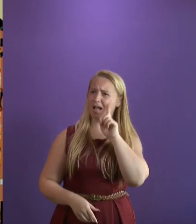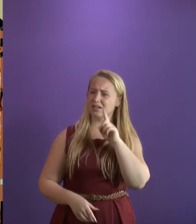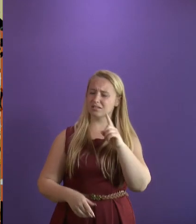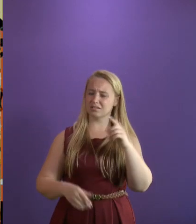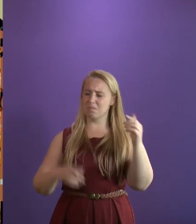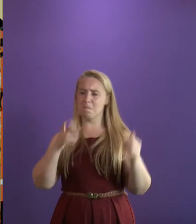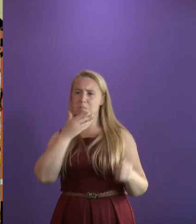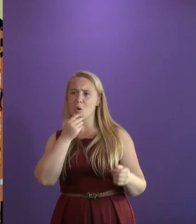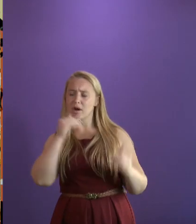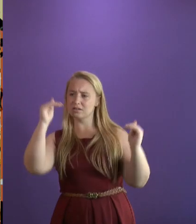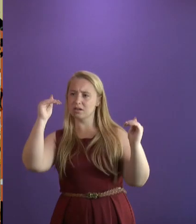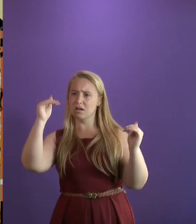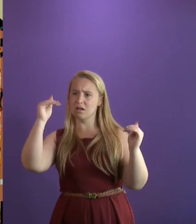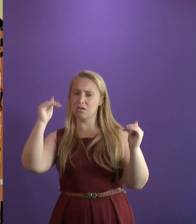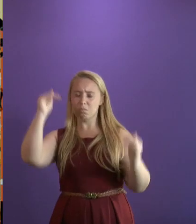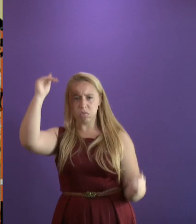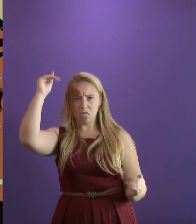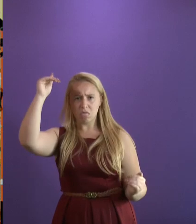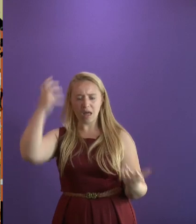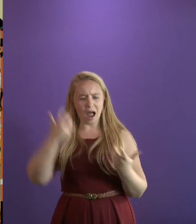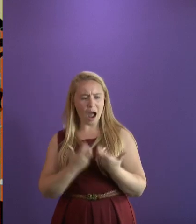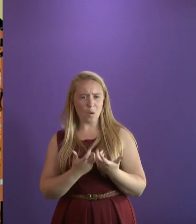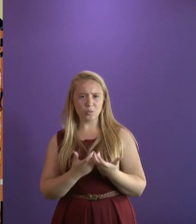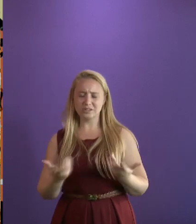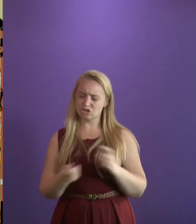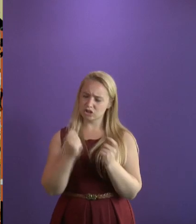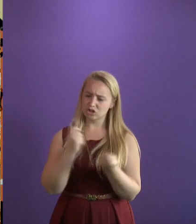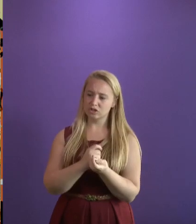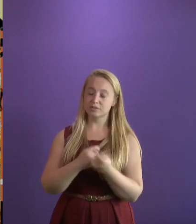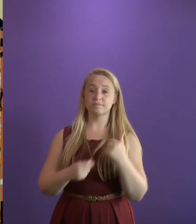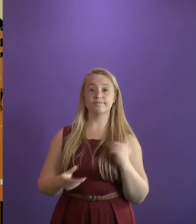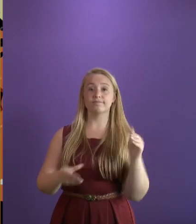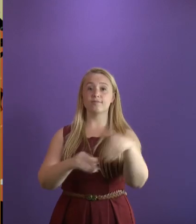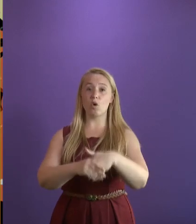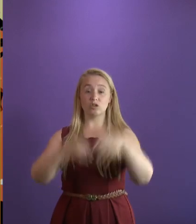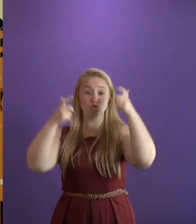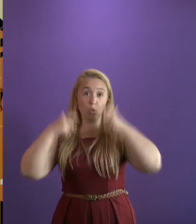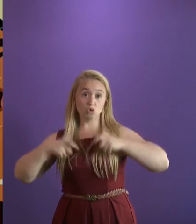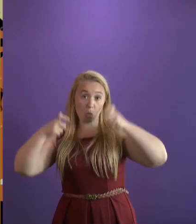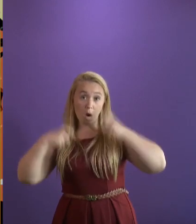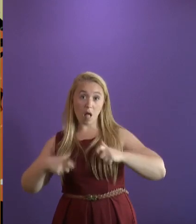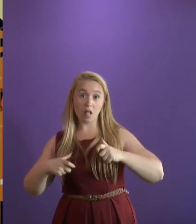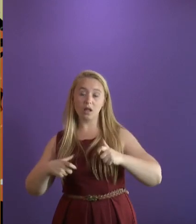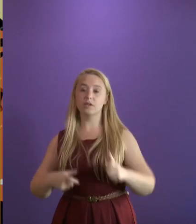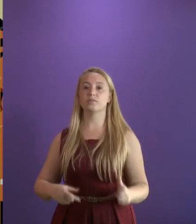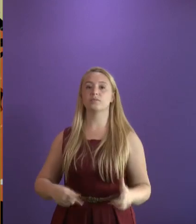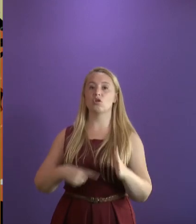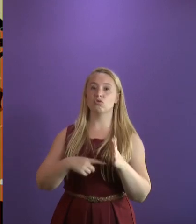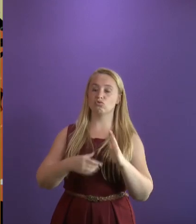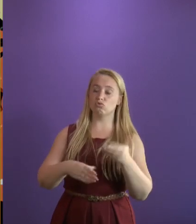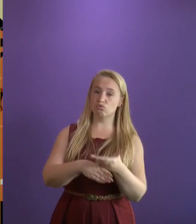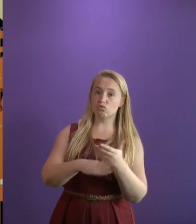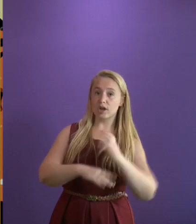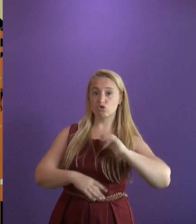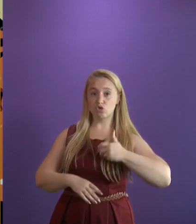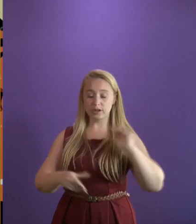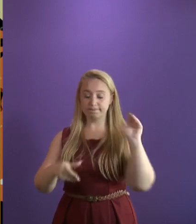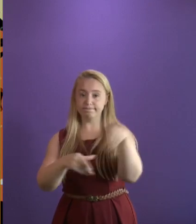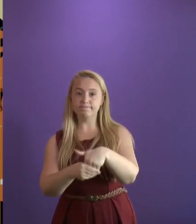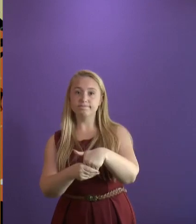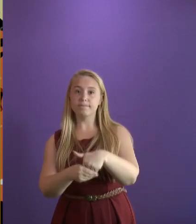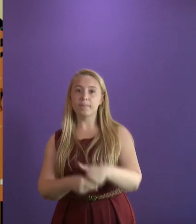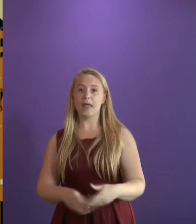You know, and I thought, well, how can I change that? So I get involved in a profession in social work. I get involved in the trade union movement. I get involved in feminist